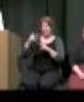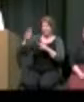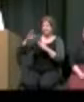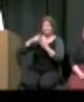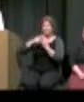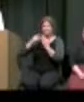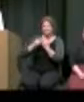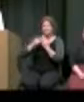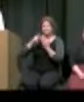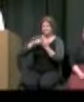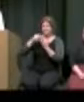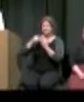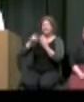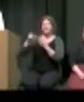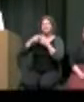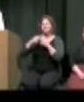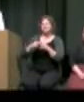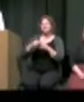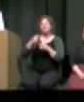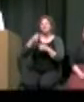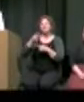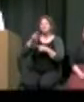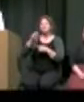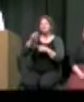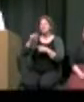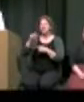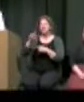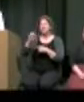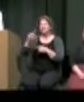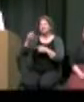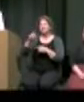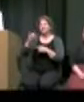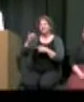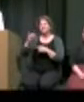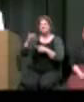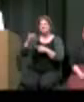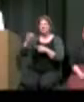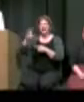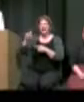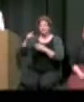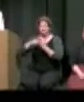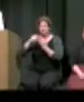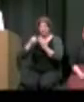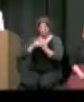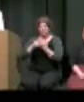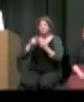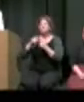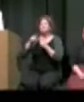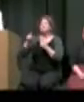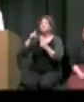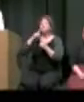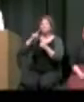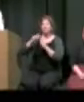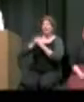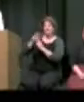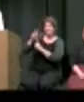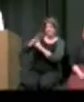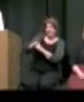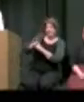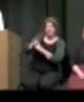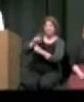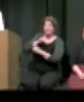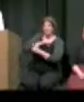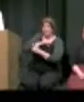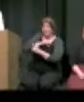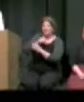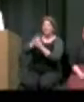program, there's a Great Lakes Legacy Act program. And so in order for a project to qualify for a Great Lakes Legacy Act program, it needs to be